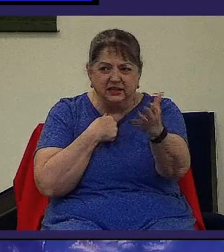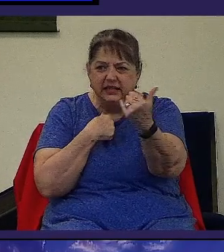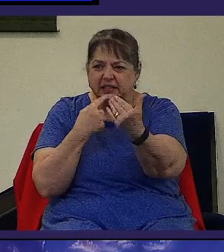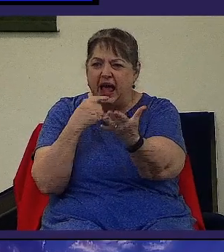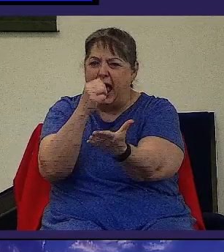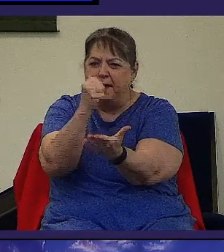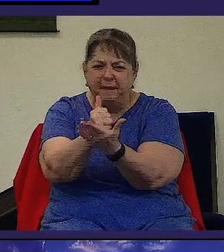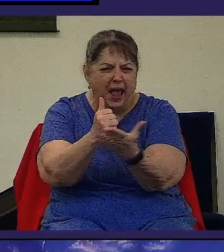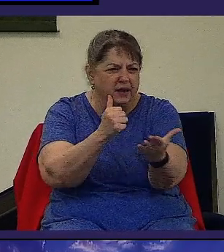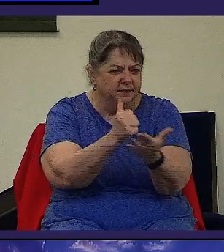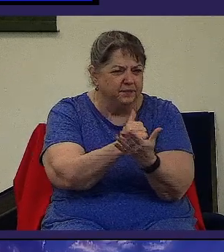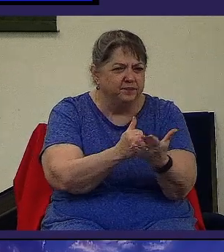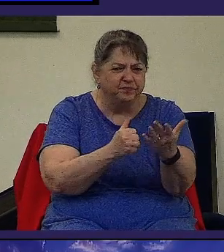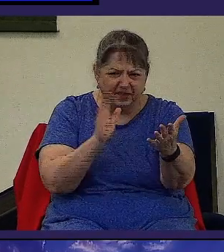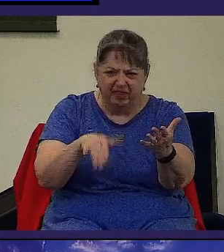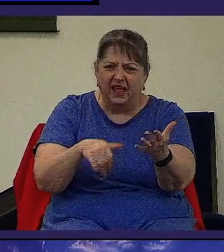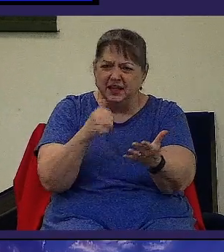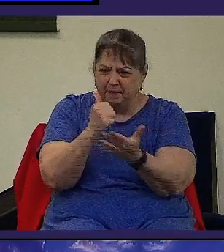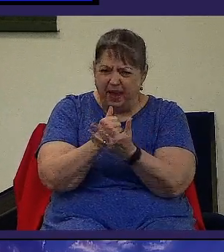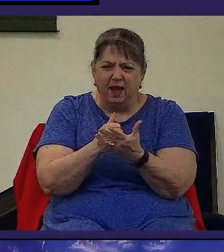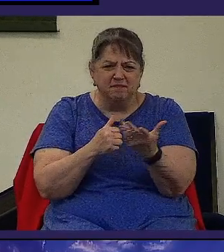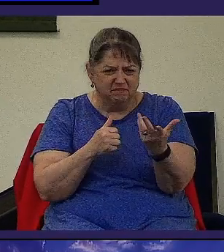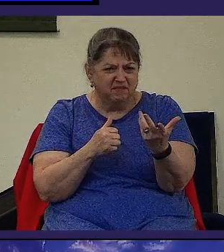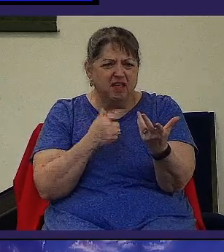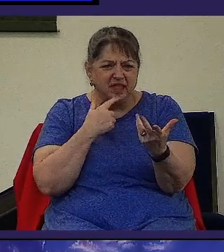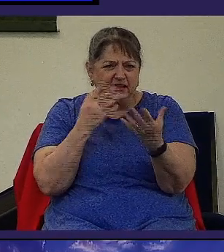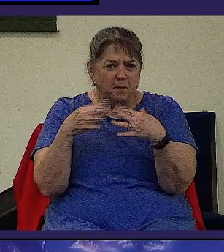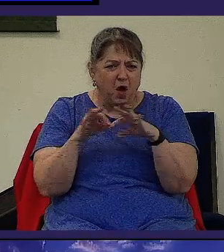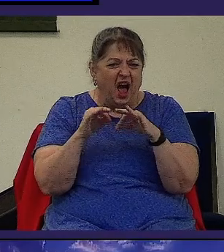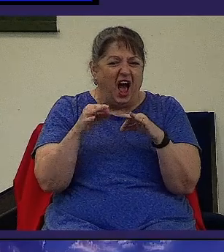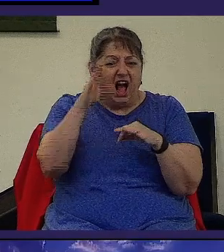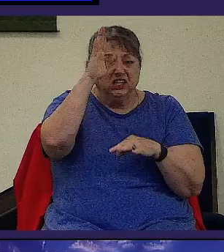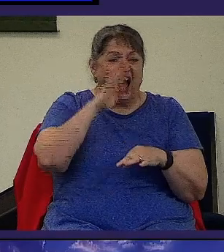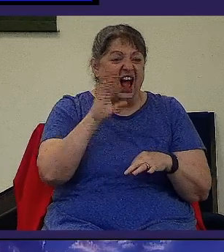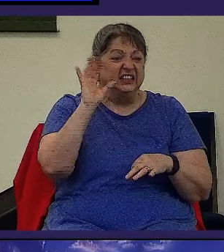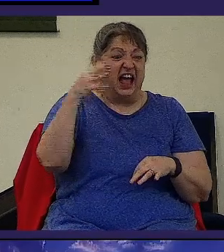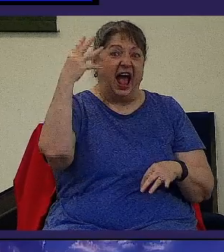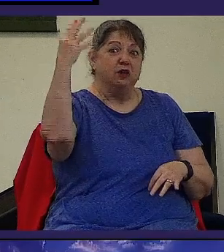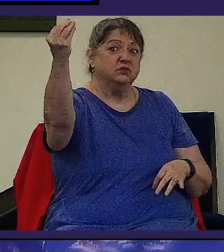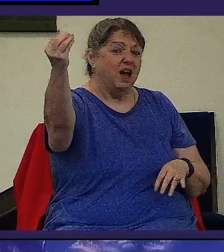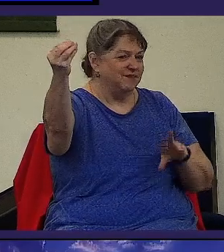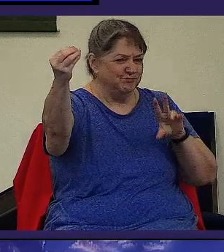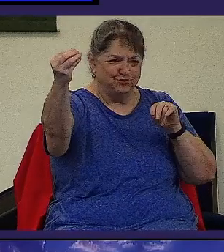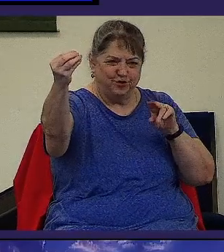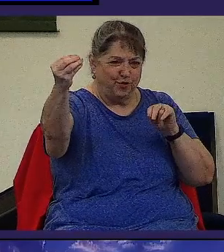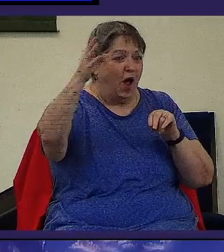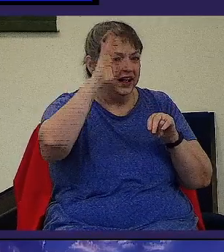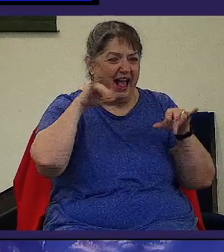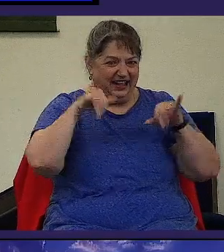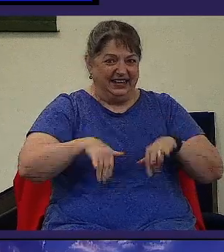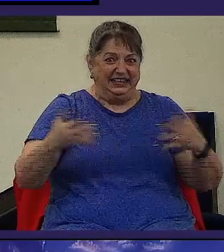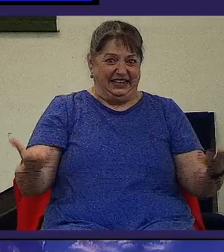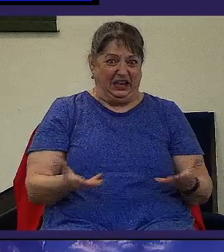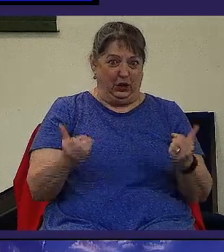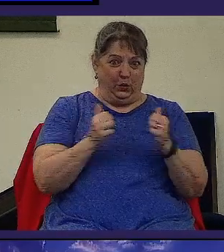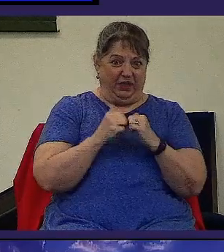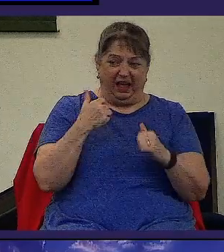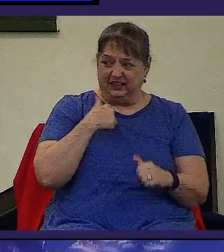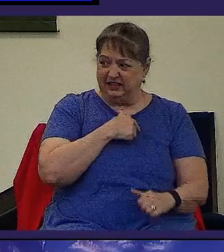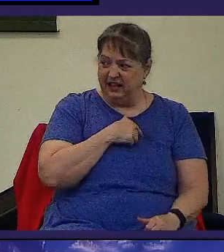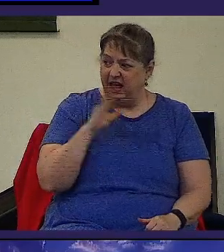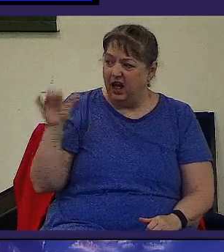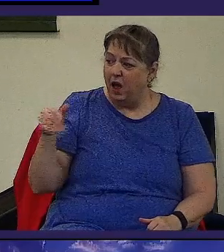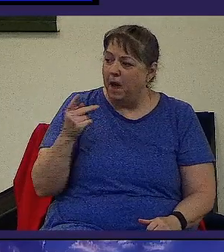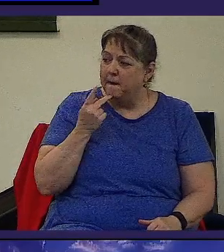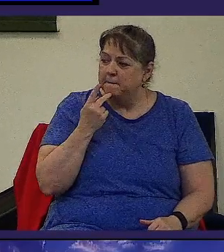that utterly important he's on our side and he's here with us this morning before we go on i wanted to invite the brother paul because he had